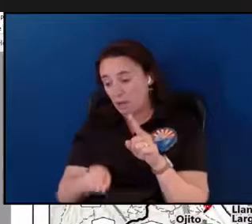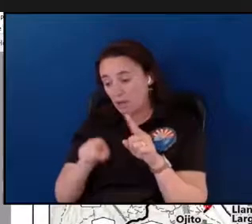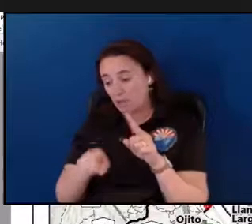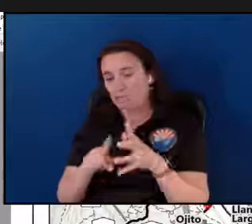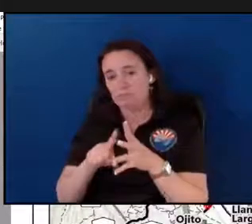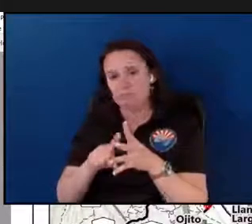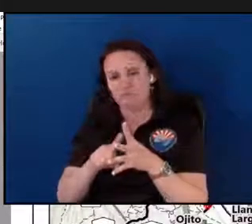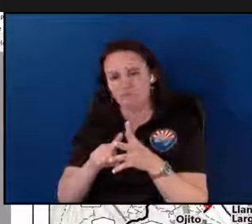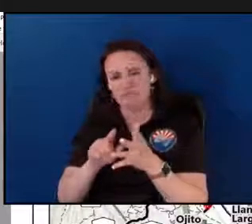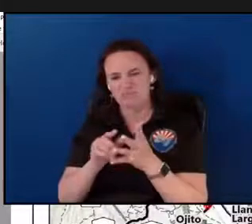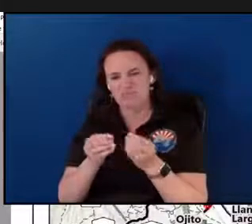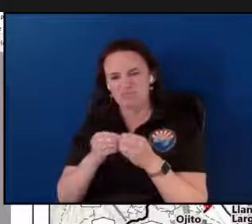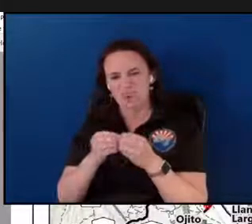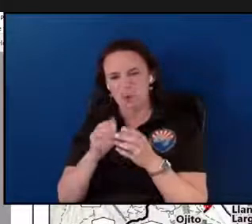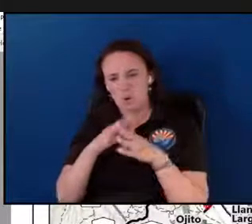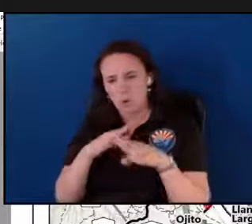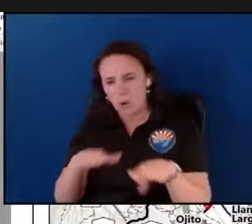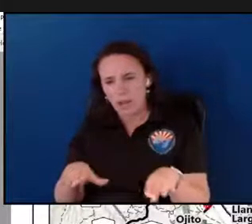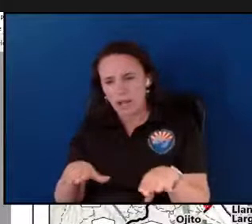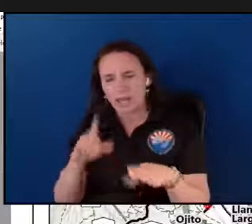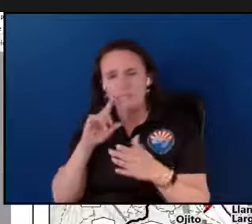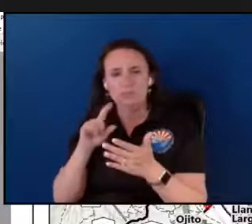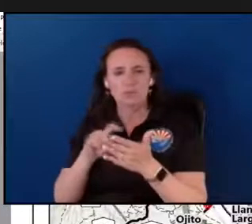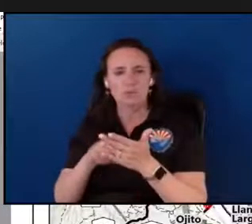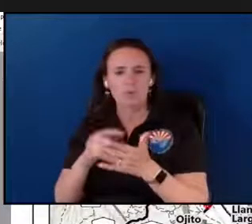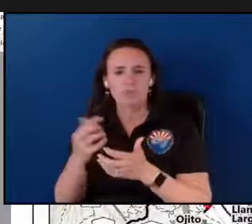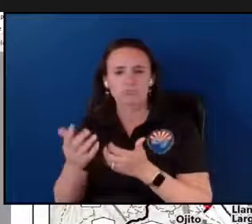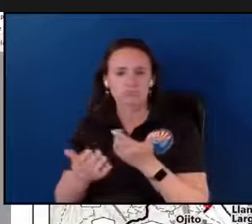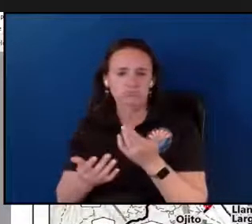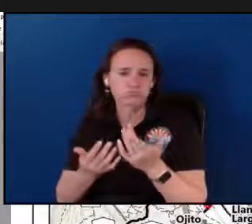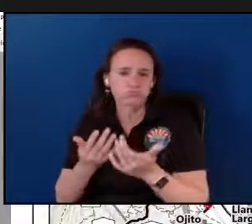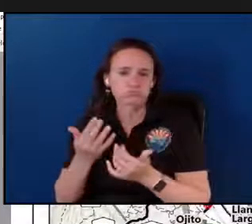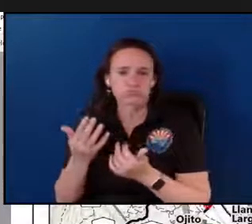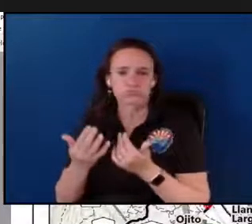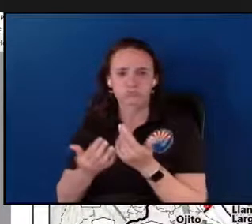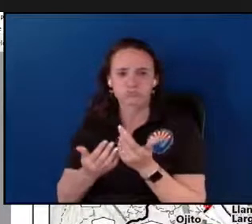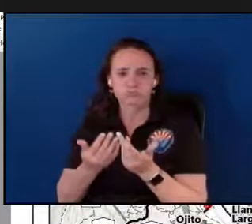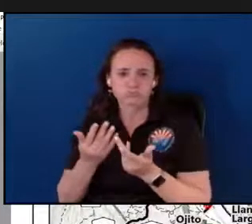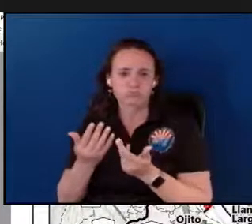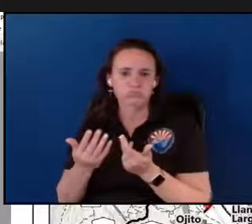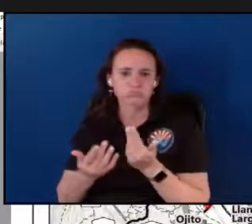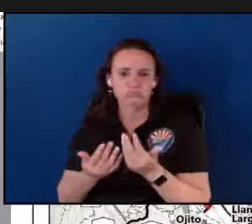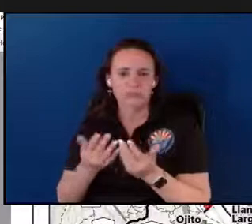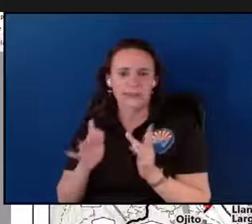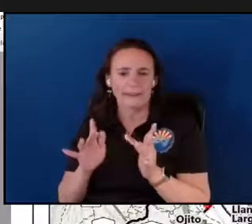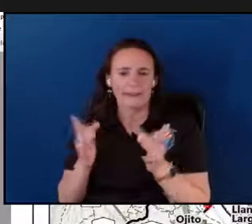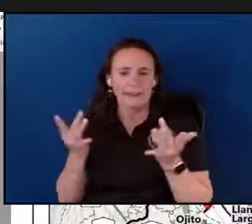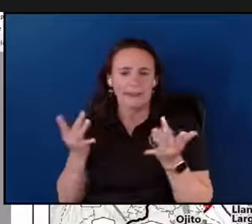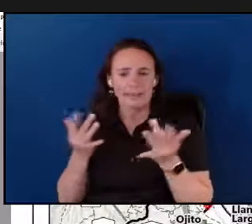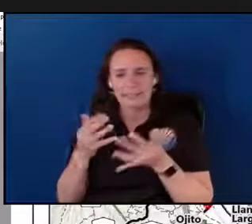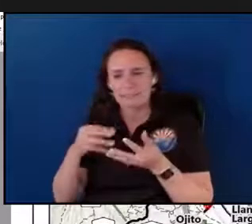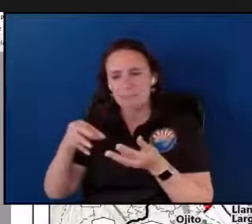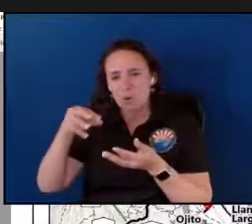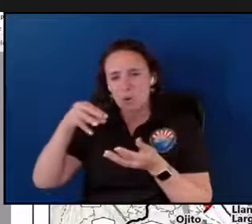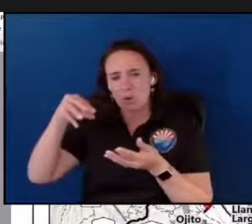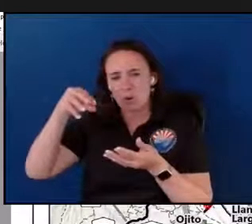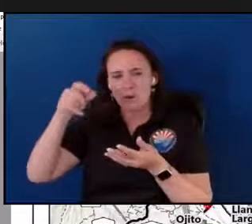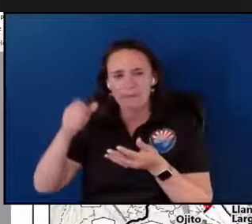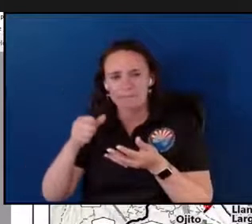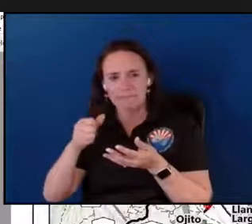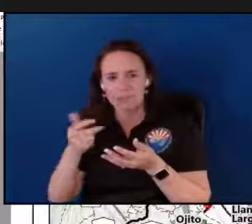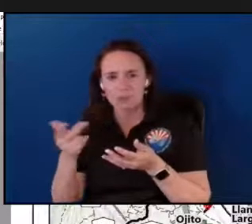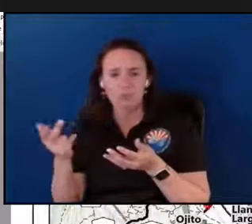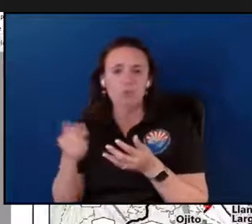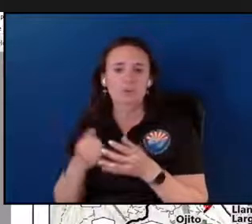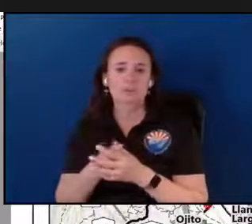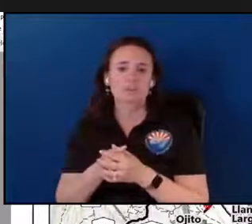still see a little bit of smoldering inside there, some lingering smokes perhaps behind the homes up on the hillside, but